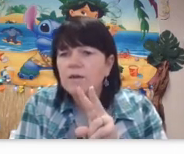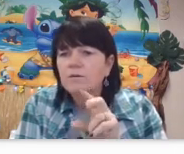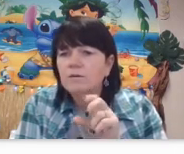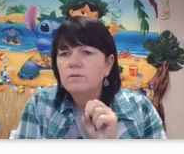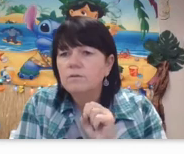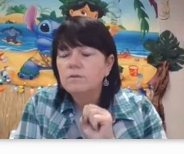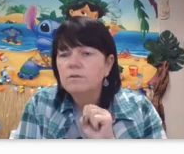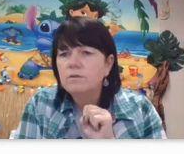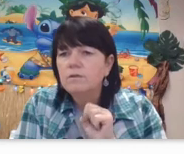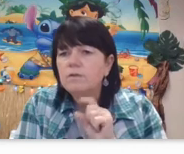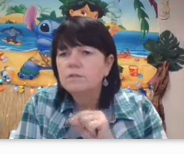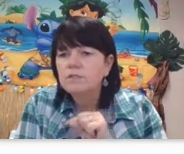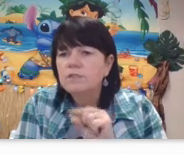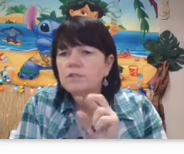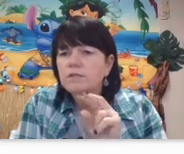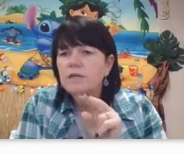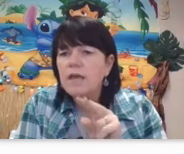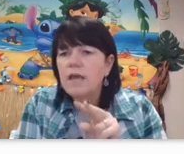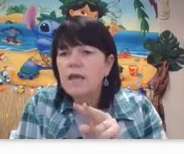T-ale.